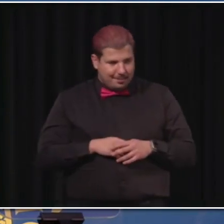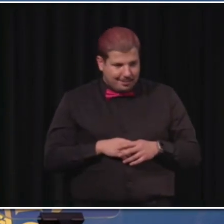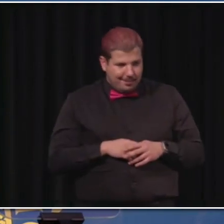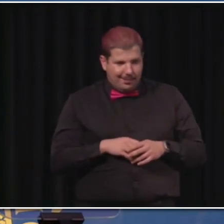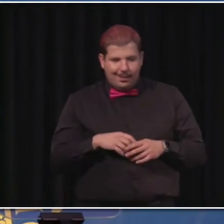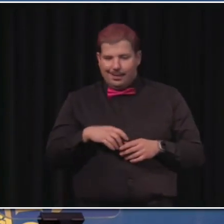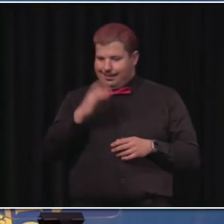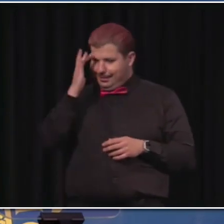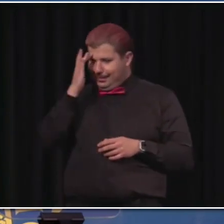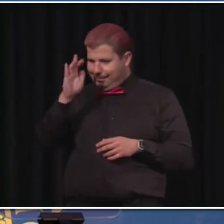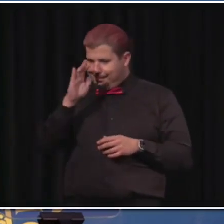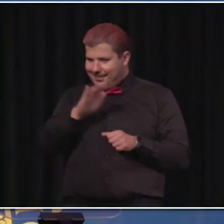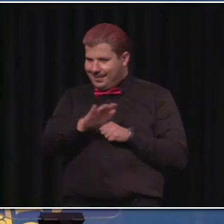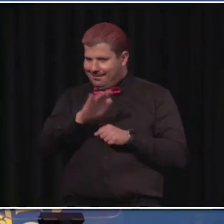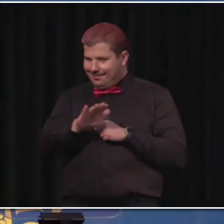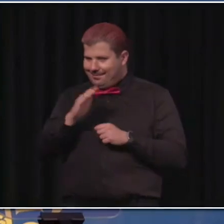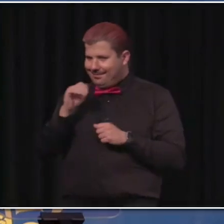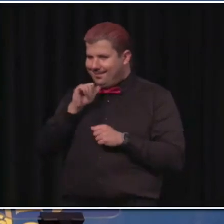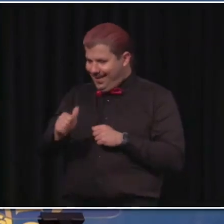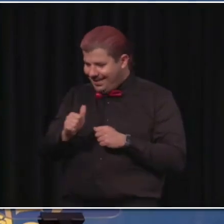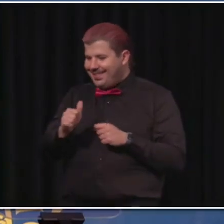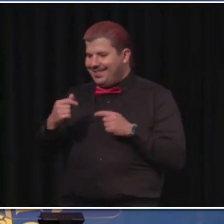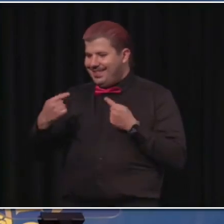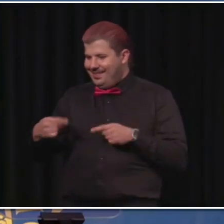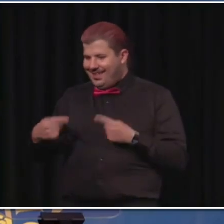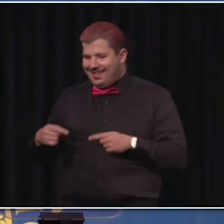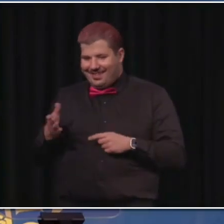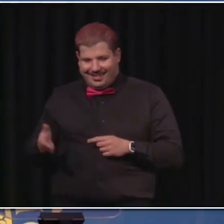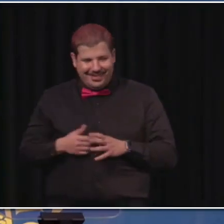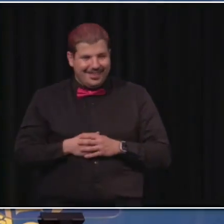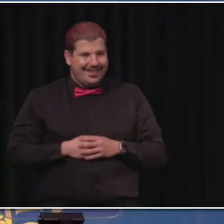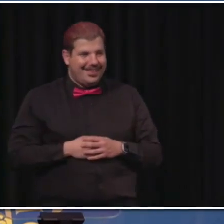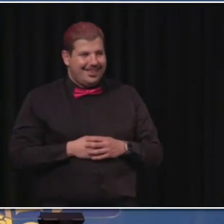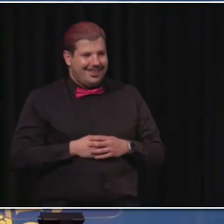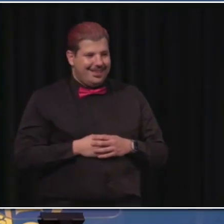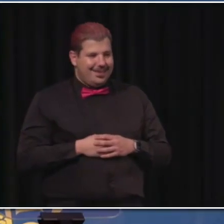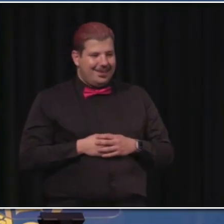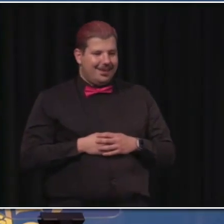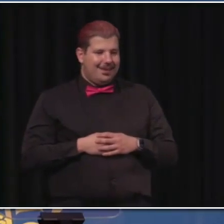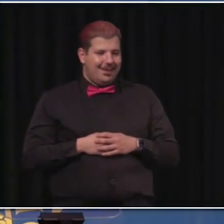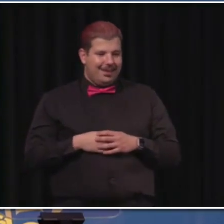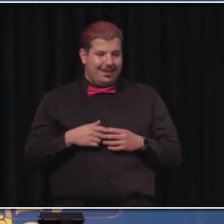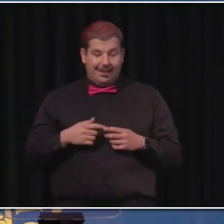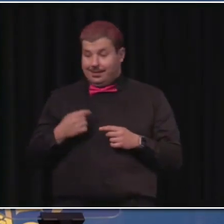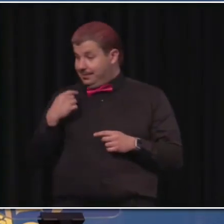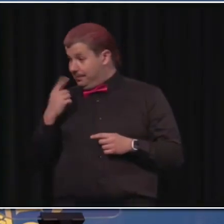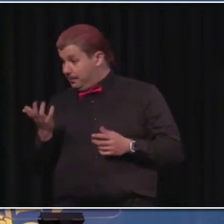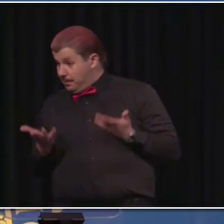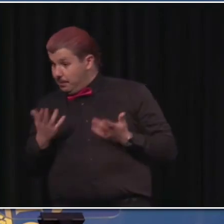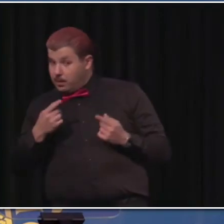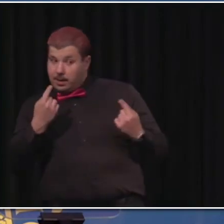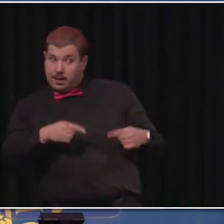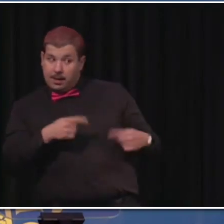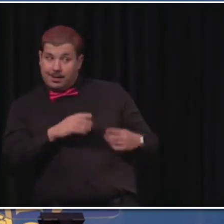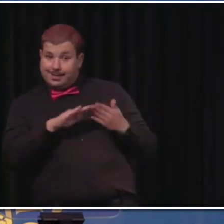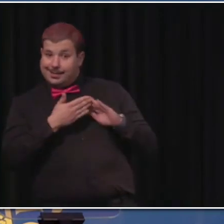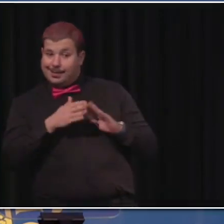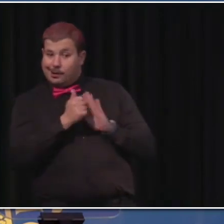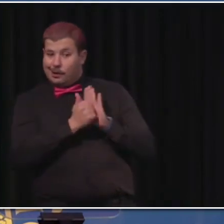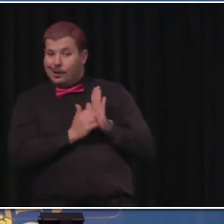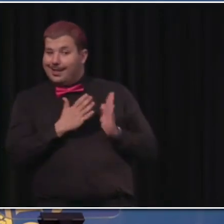smart enough not to debate her. I said, but you might want to debate the city attorney, Casey Gwynn.